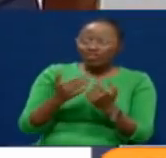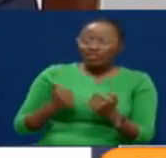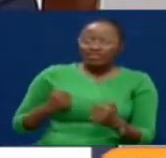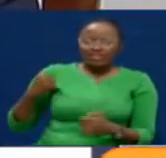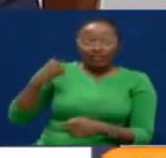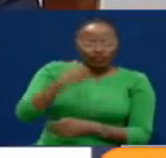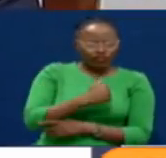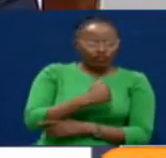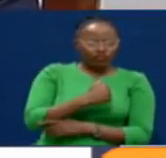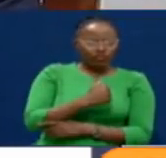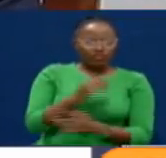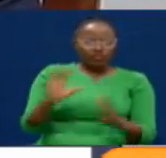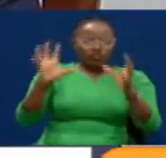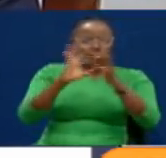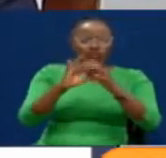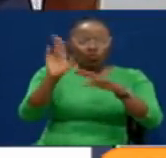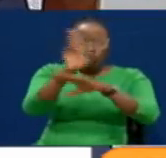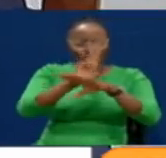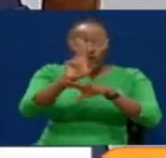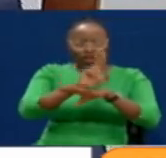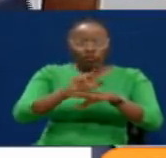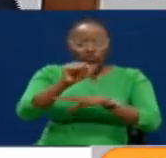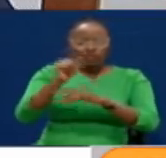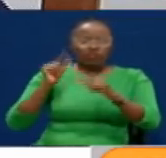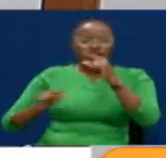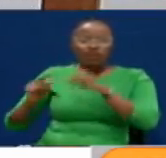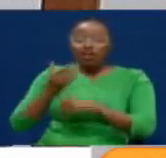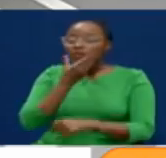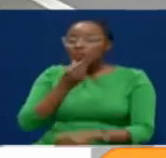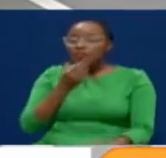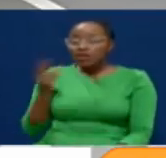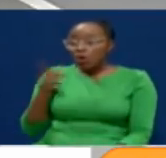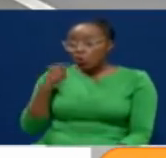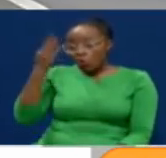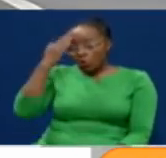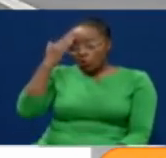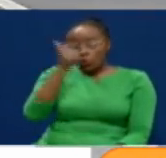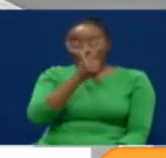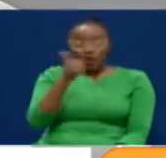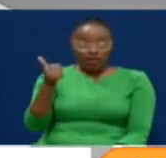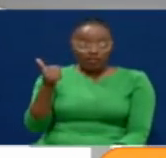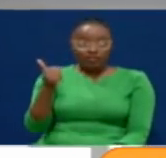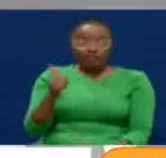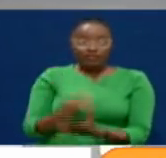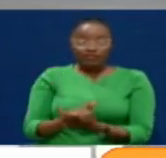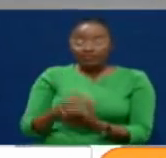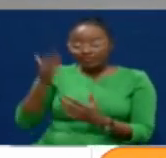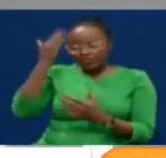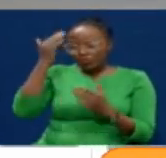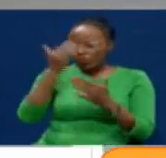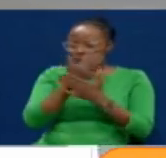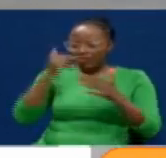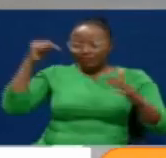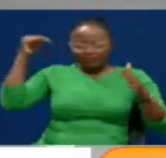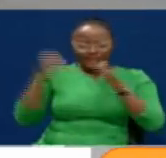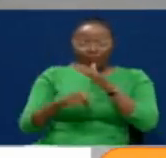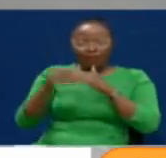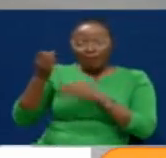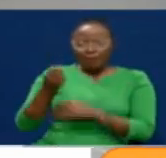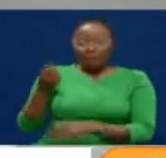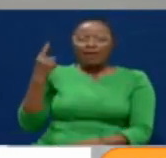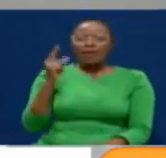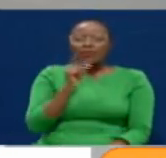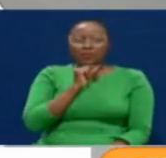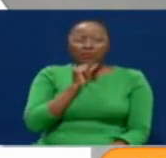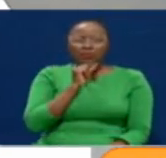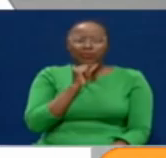and we're connected. Let's make use of that as a generation. Here's another man who knew Sir Charles very well. It's